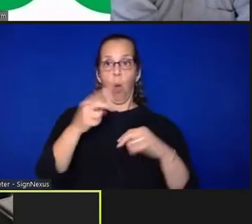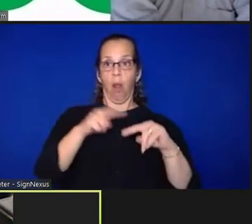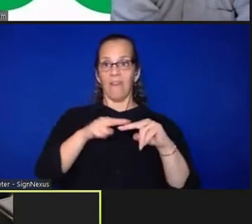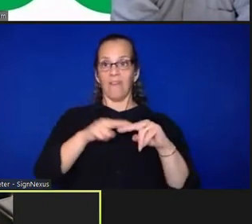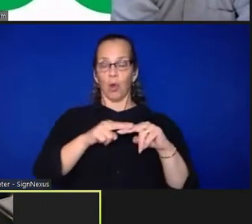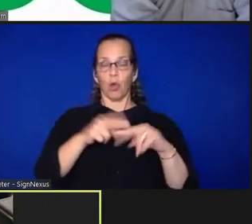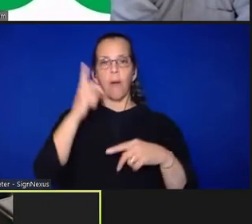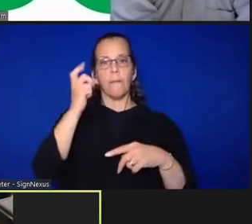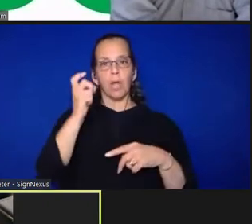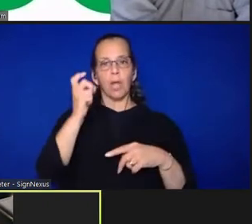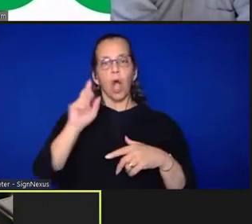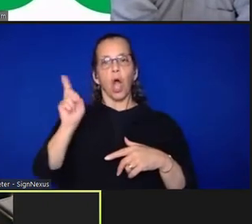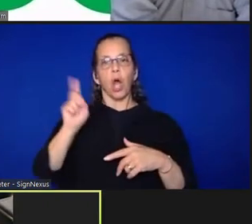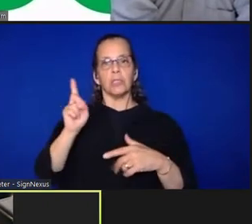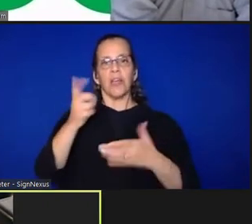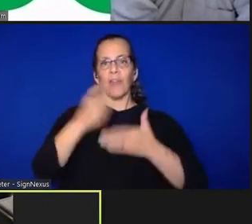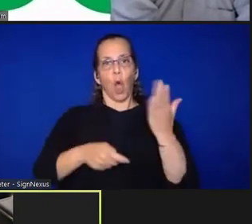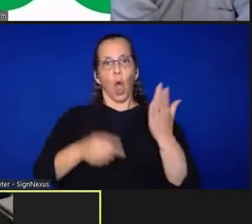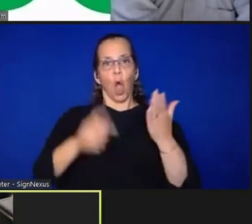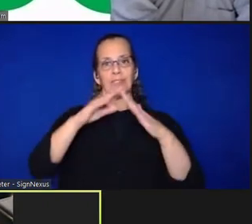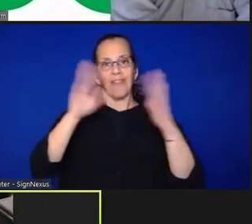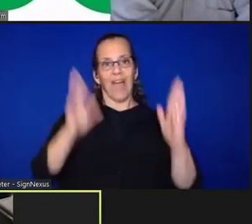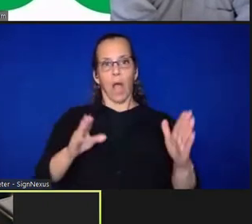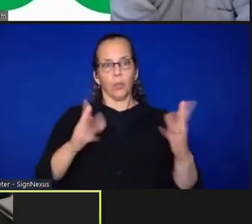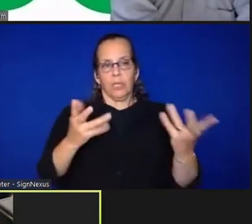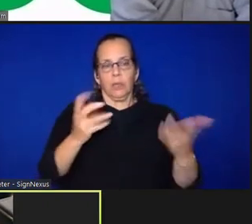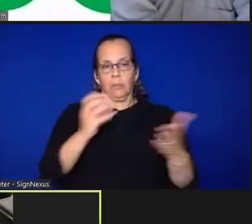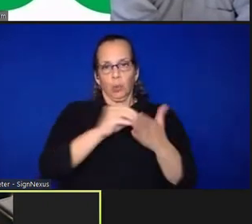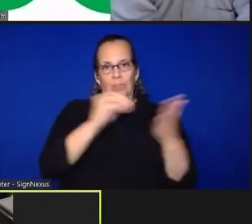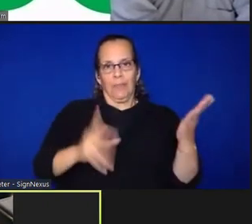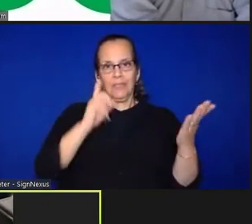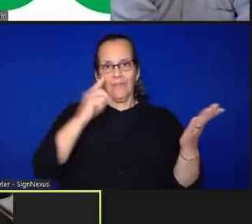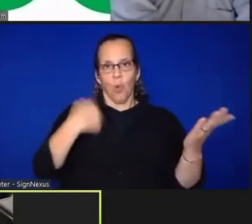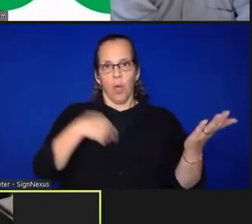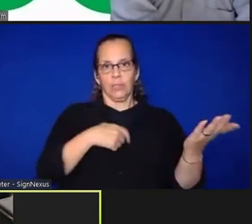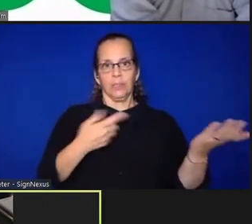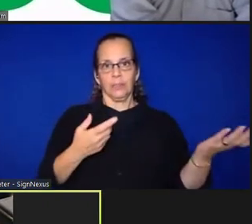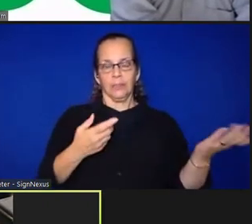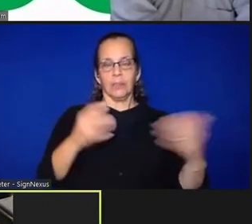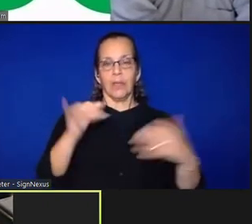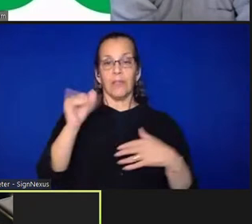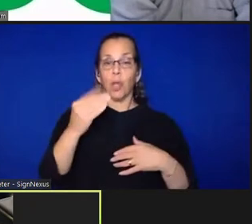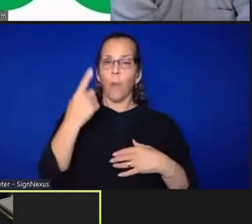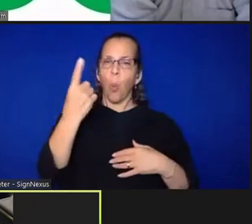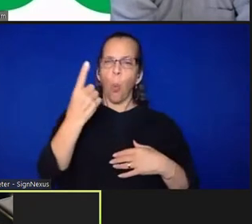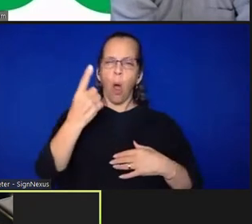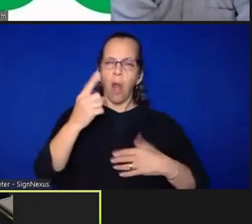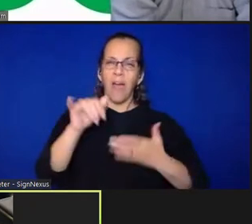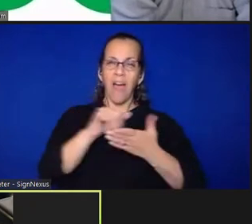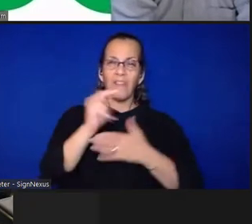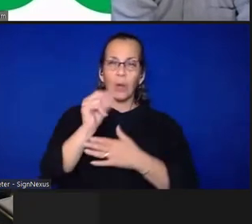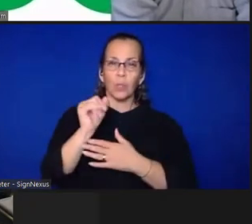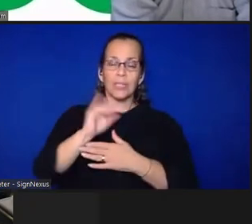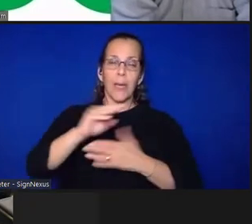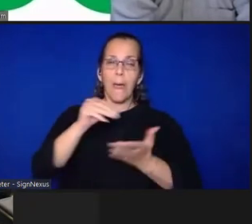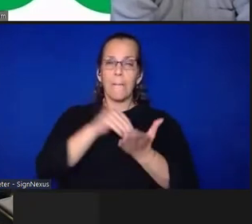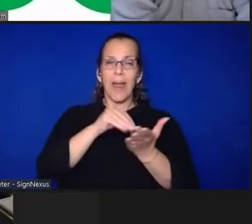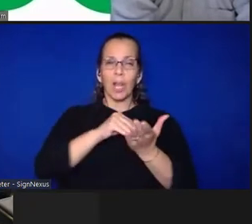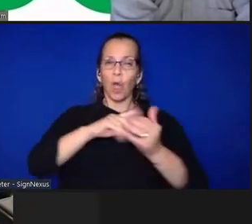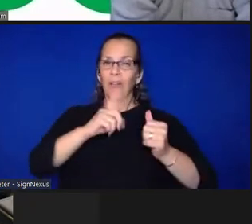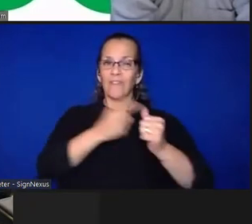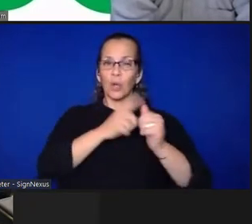housing is simply too rich for our wages making the job of being one of New York City's medical First Responders